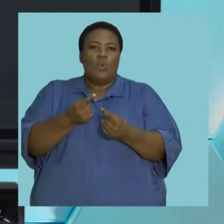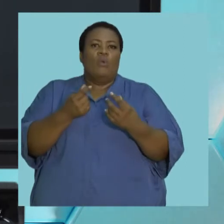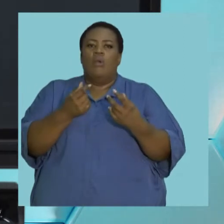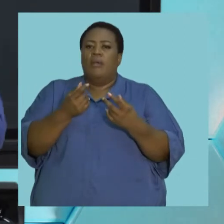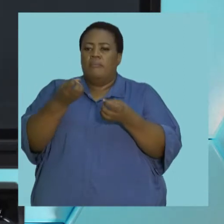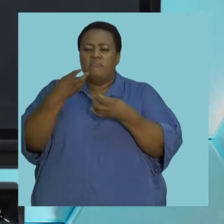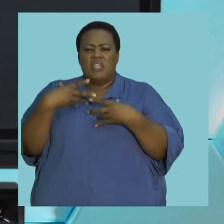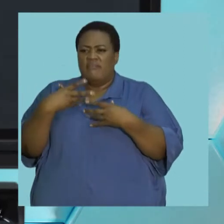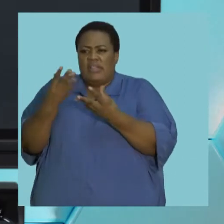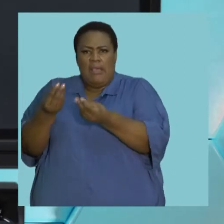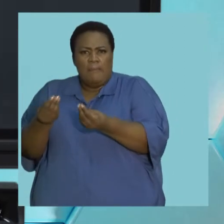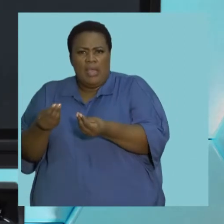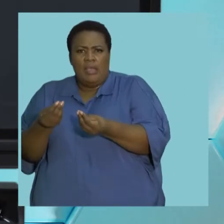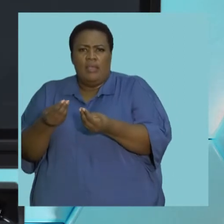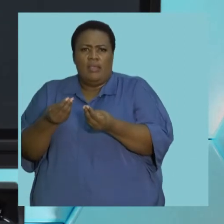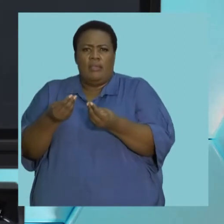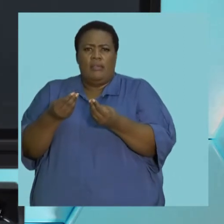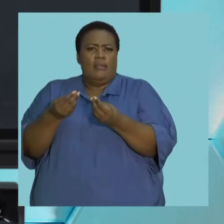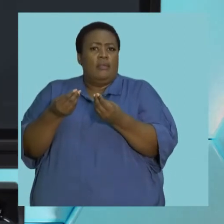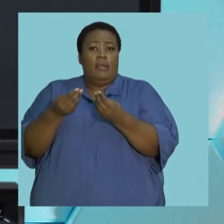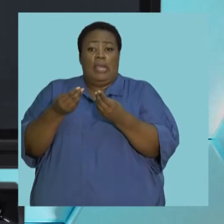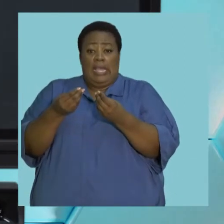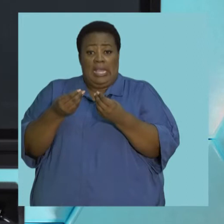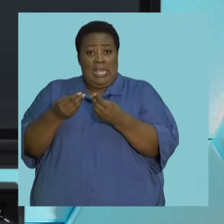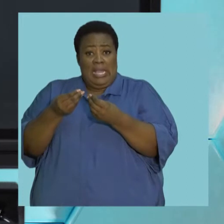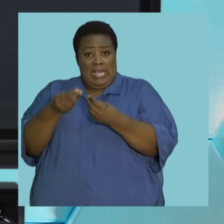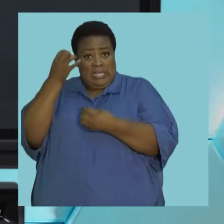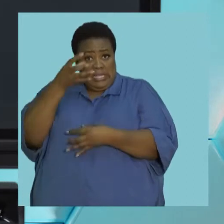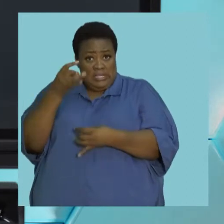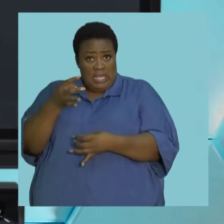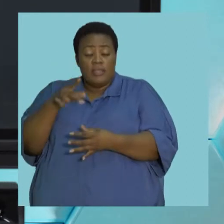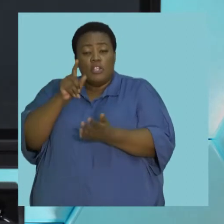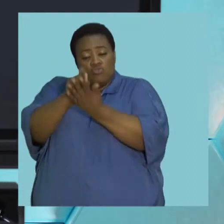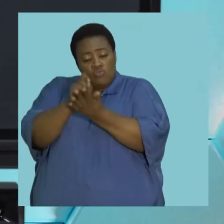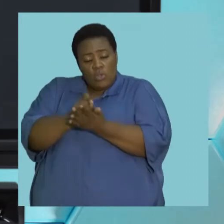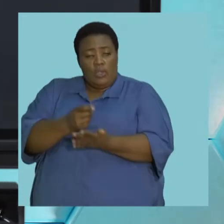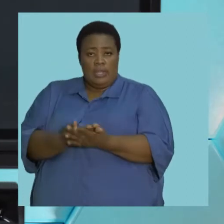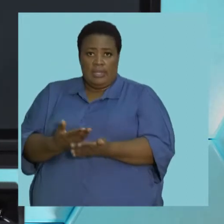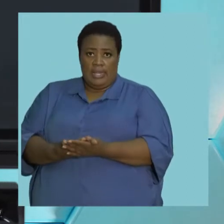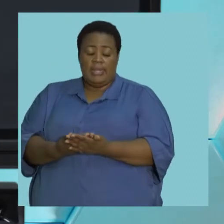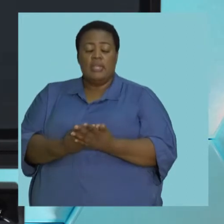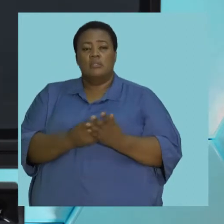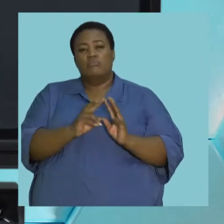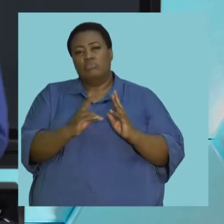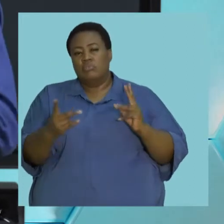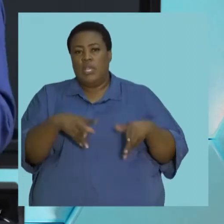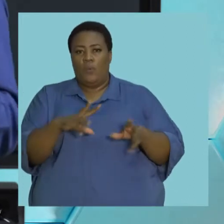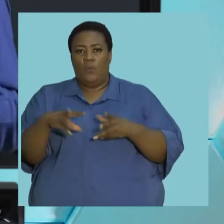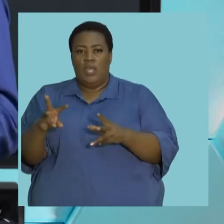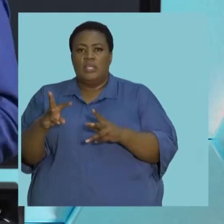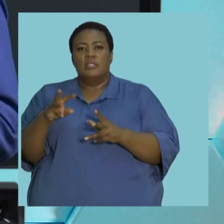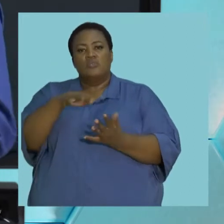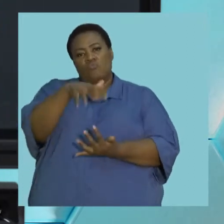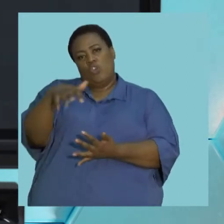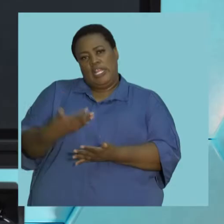generate numerical or quantitative data that can be recorded. So these are the different ways in which data can